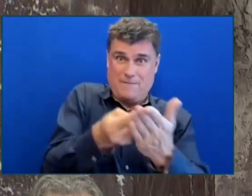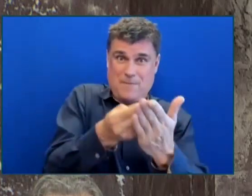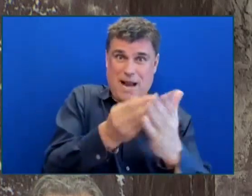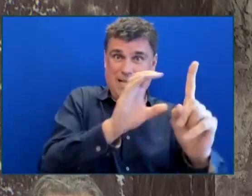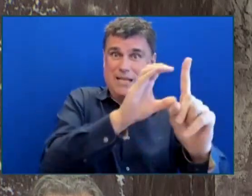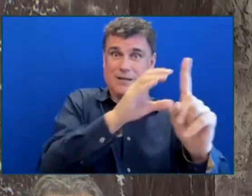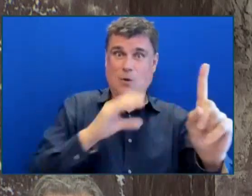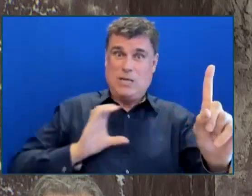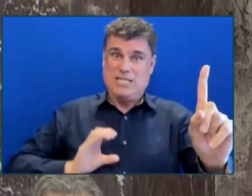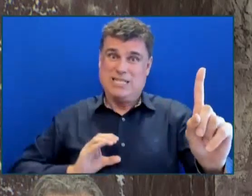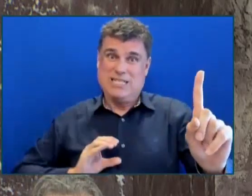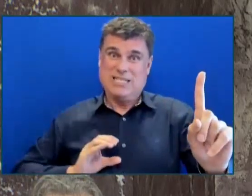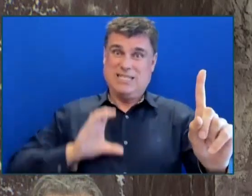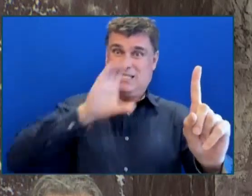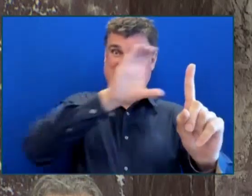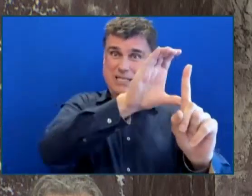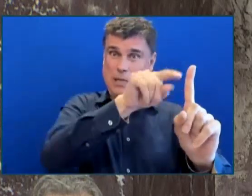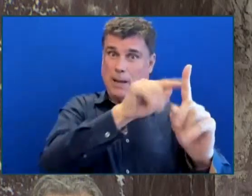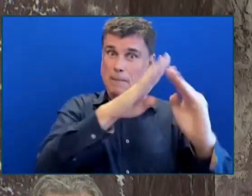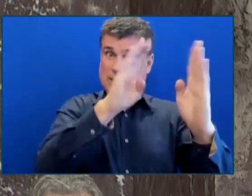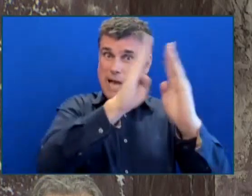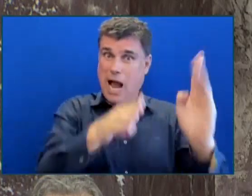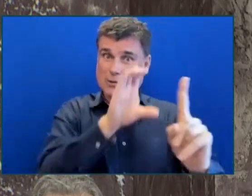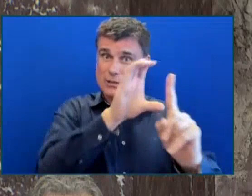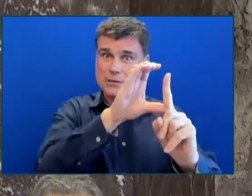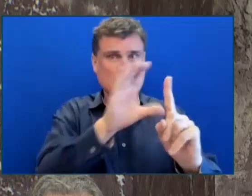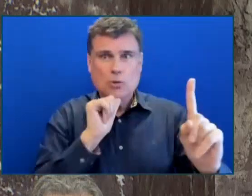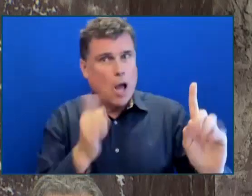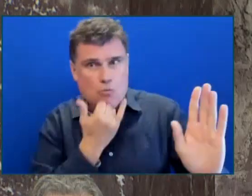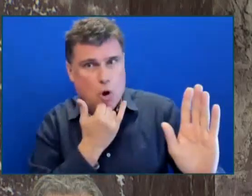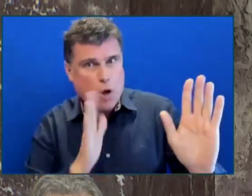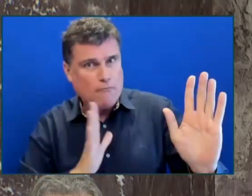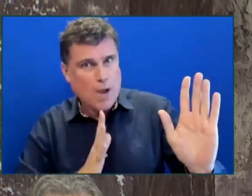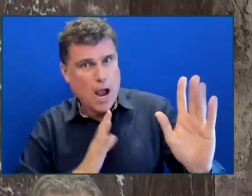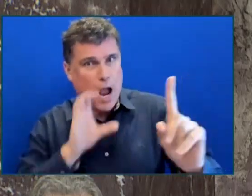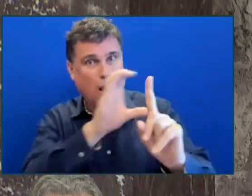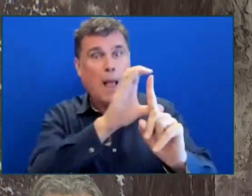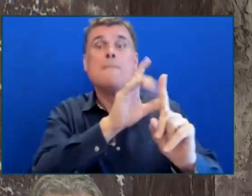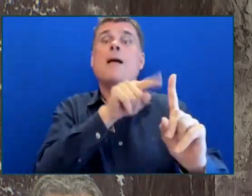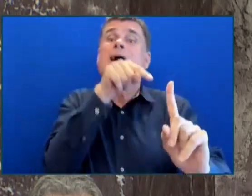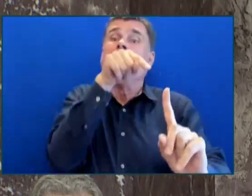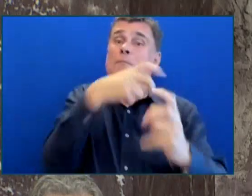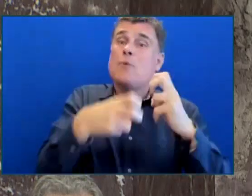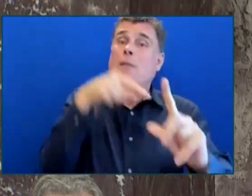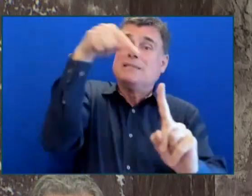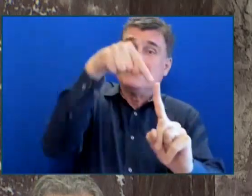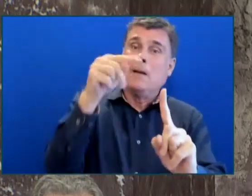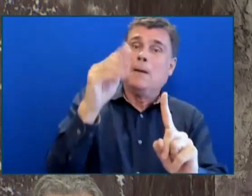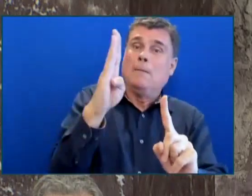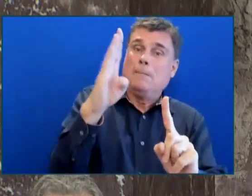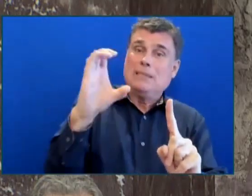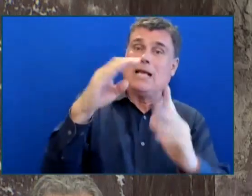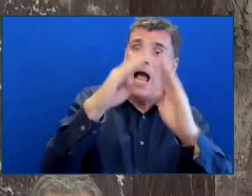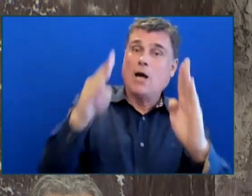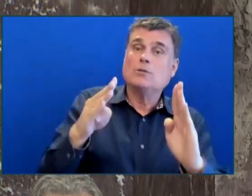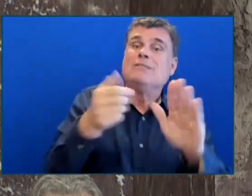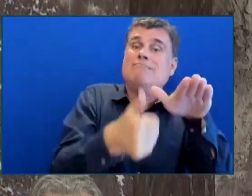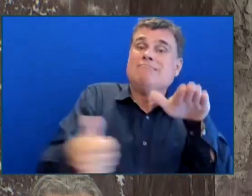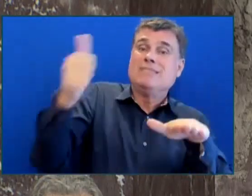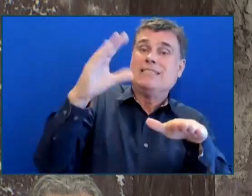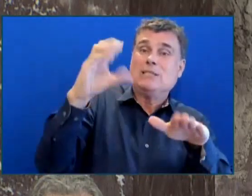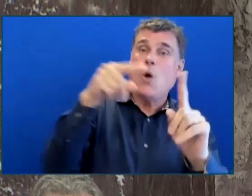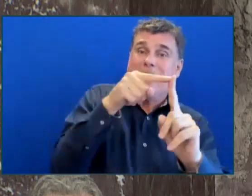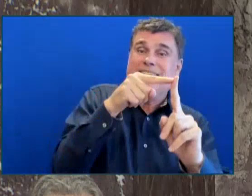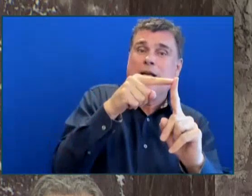here is that the former CEO used his means, his power within BC Housing to help direct awards